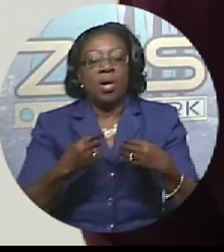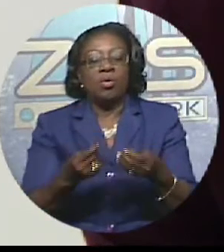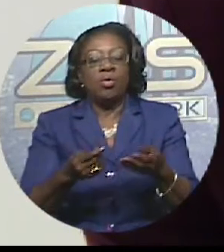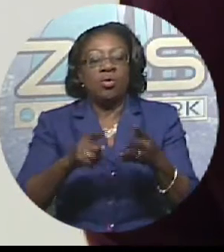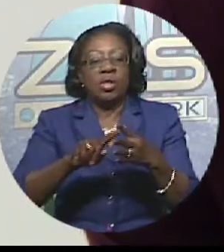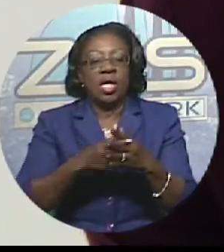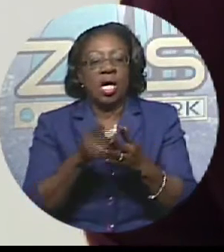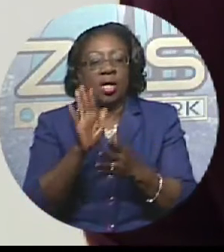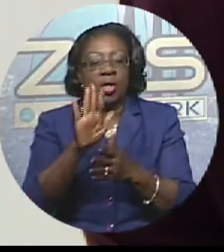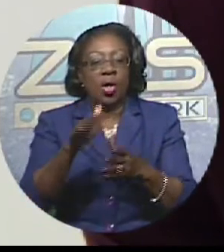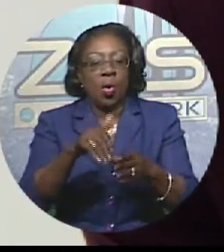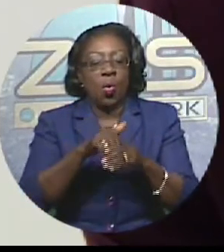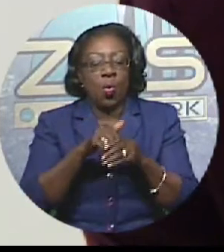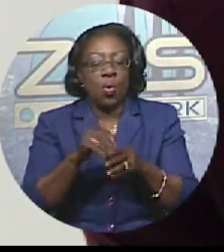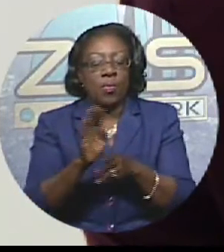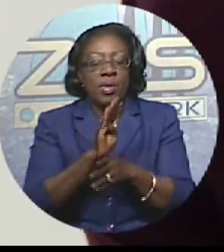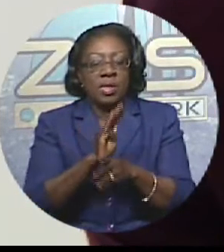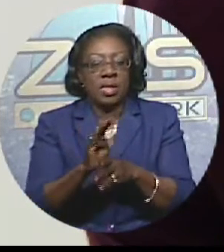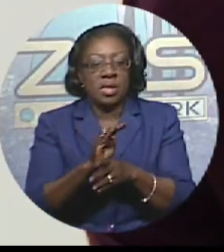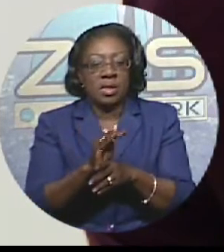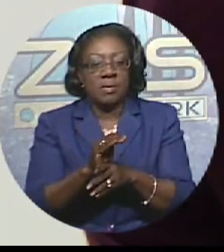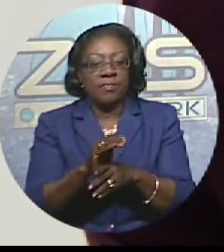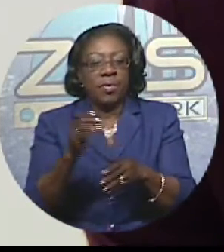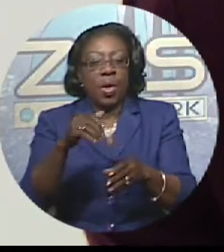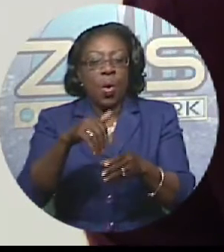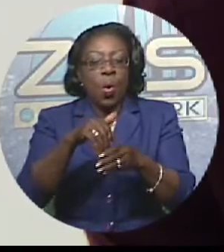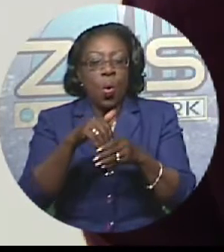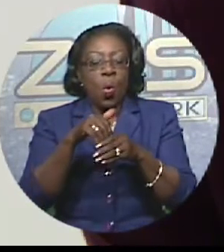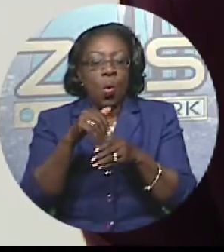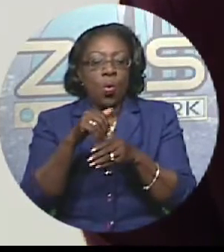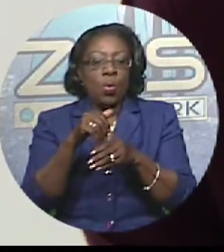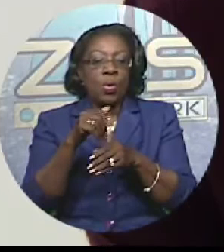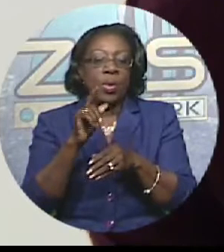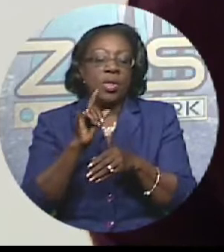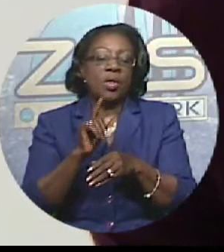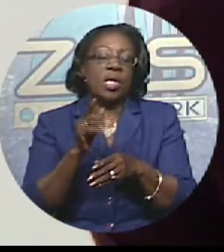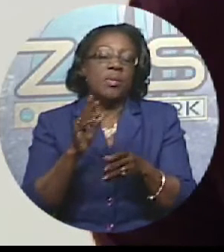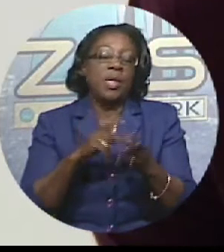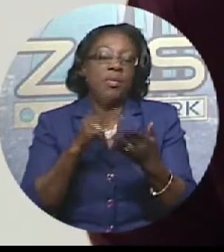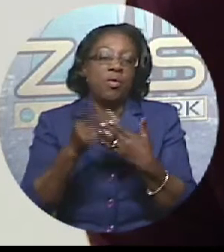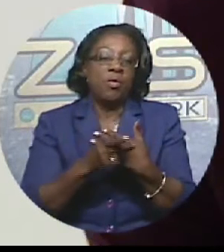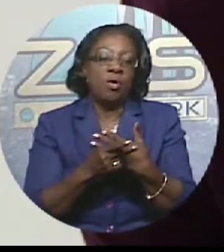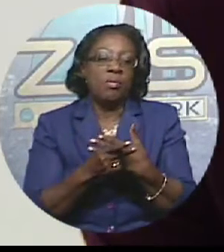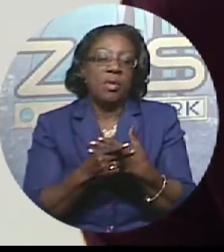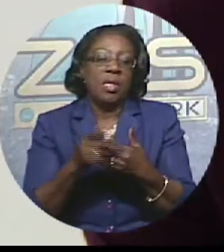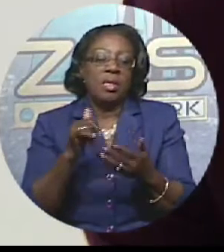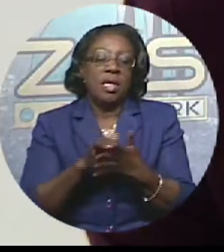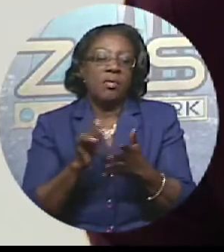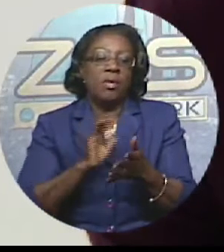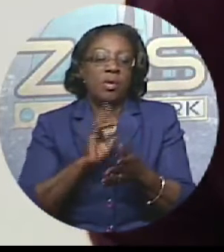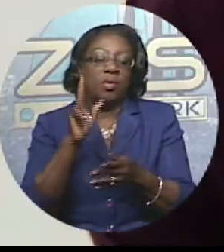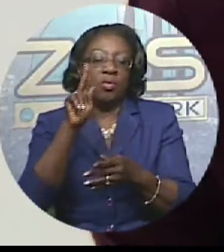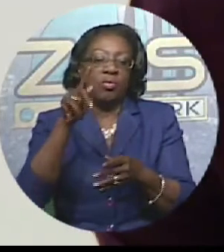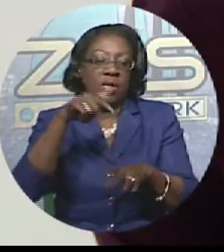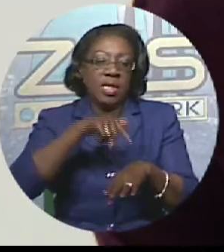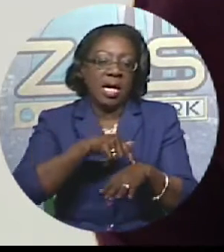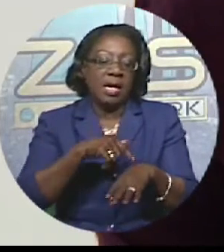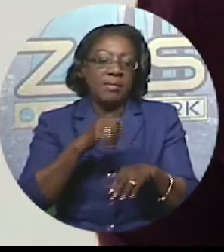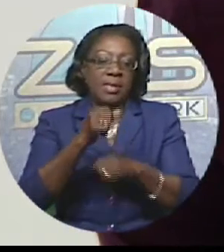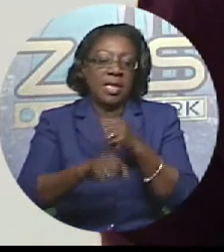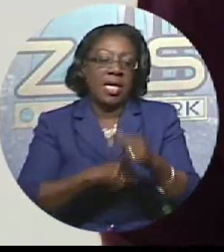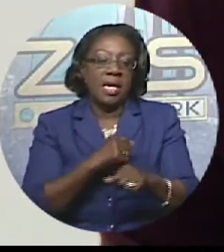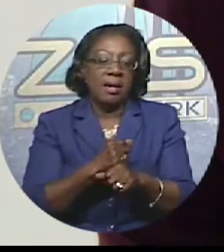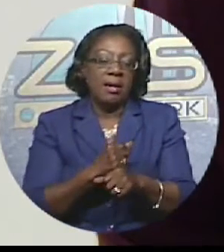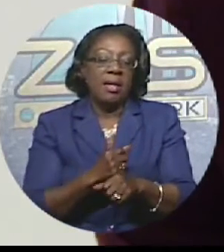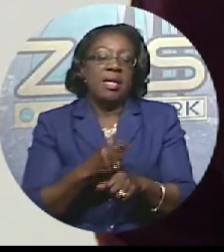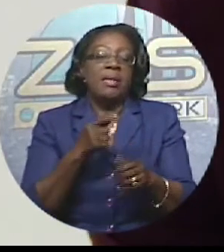that particular business. And OWN is going to be a program that we're looking to run 3 times a year. So this is the first one. We're